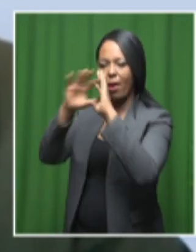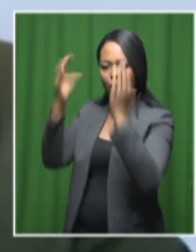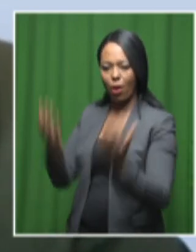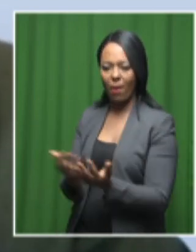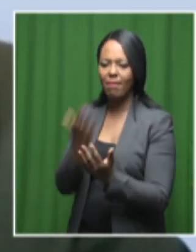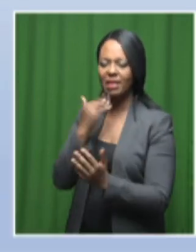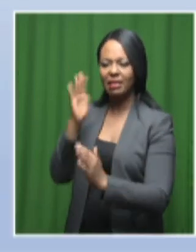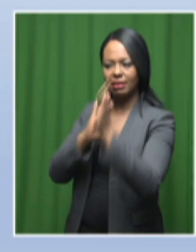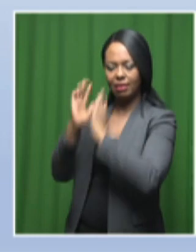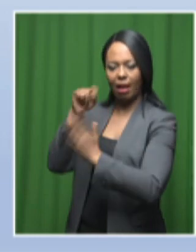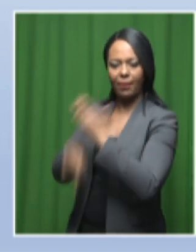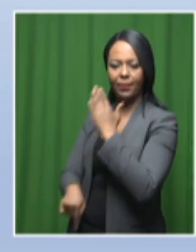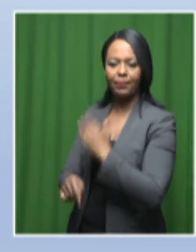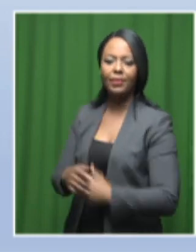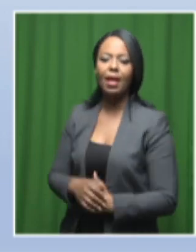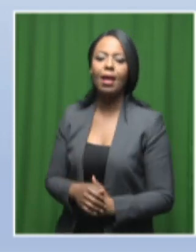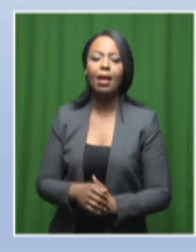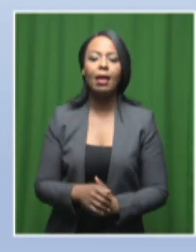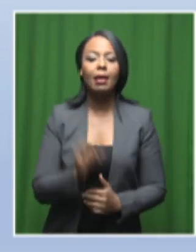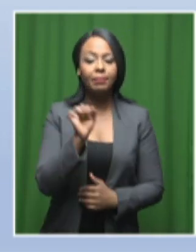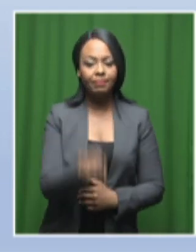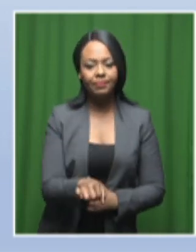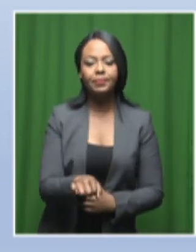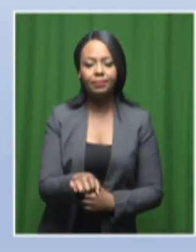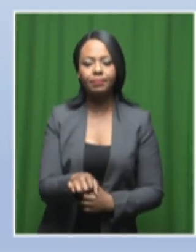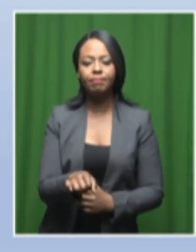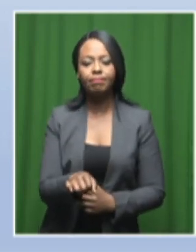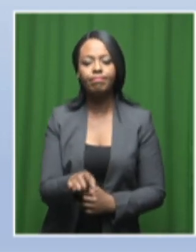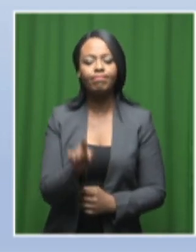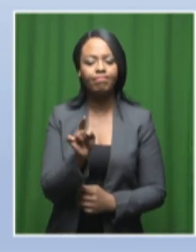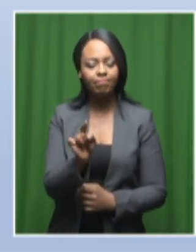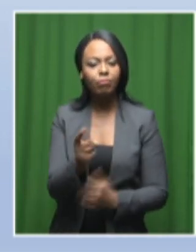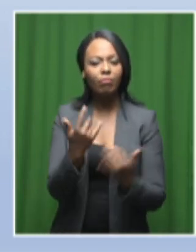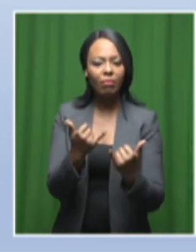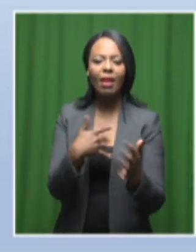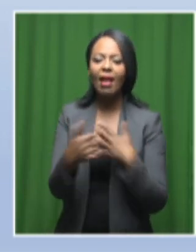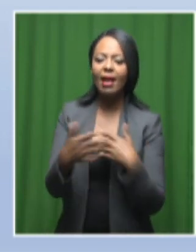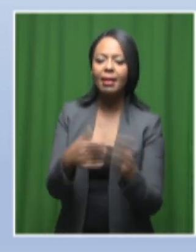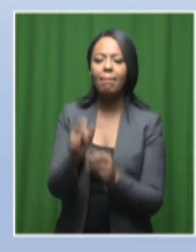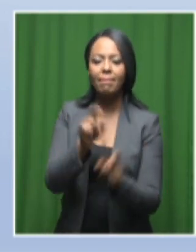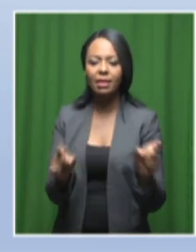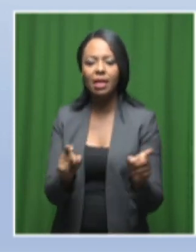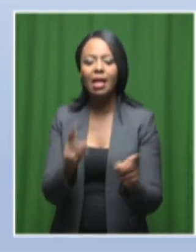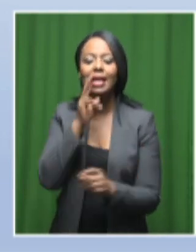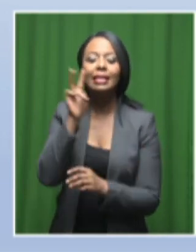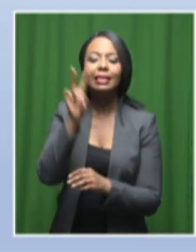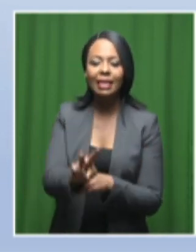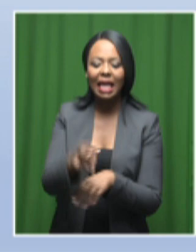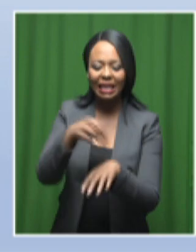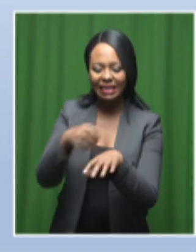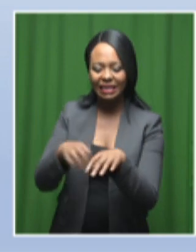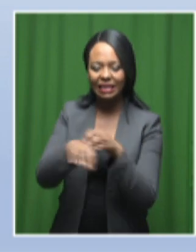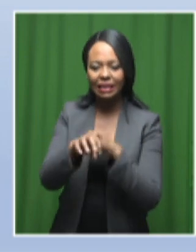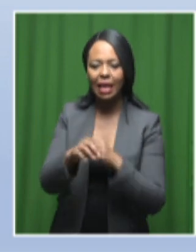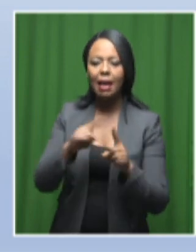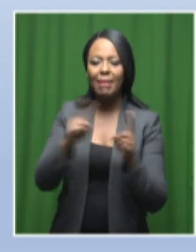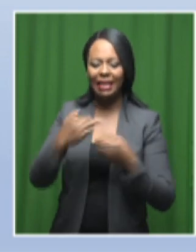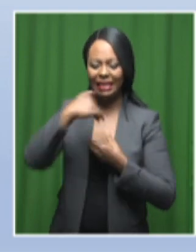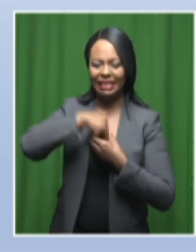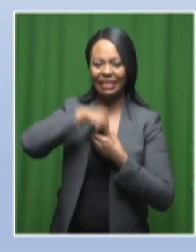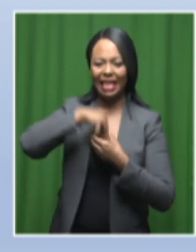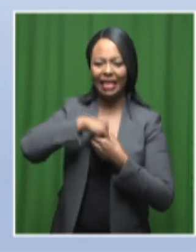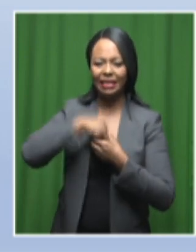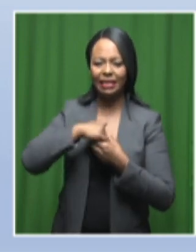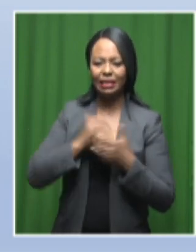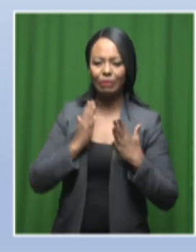Yes, so the visible aspect of it is what everybody can see, but underneath that is this huge